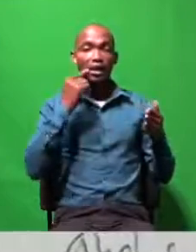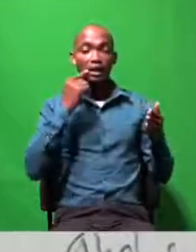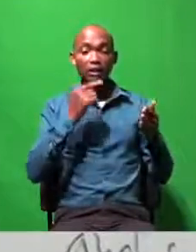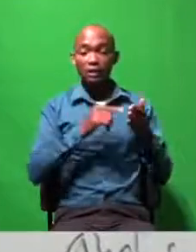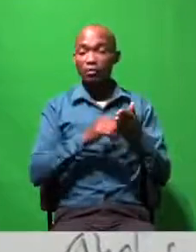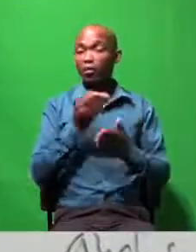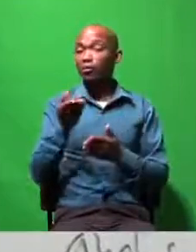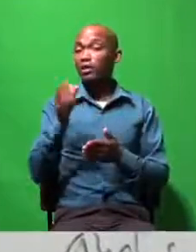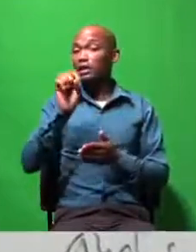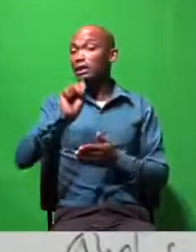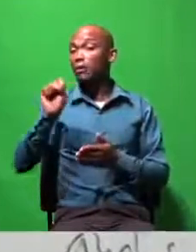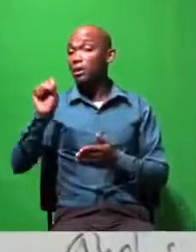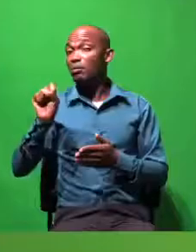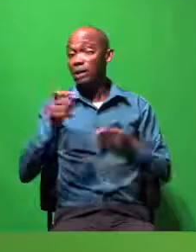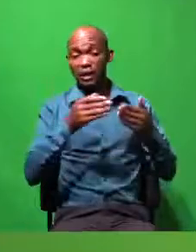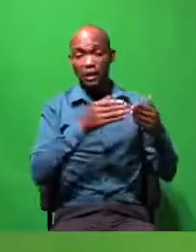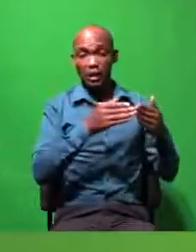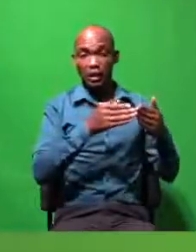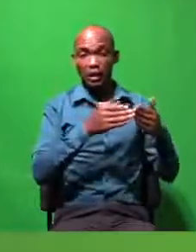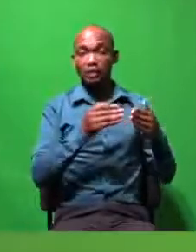Example of supplemental angles.